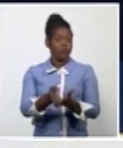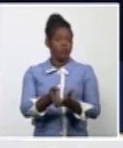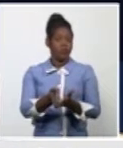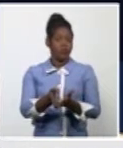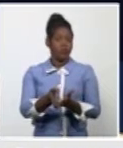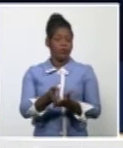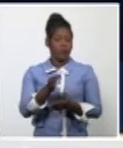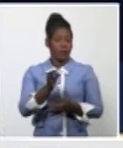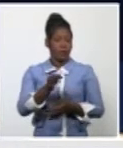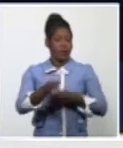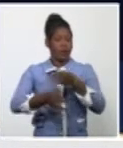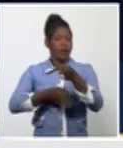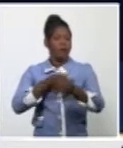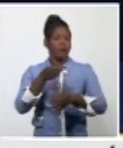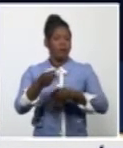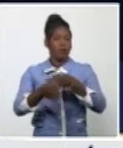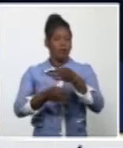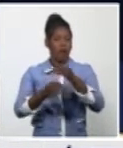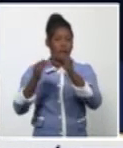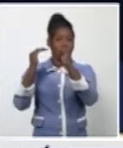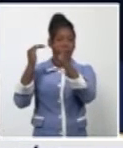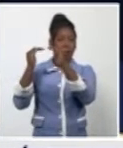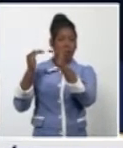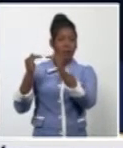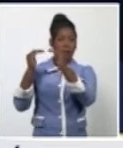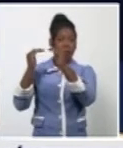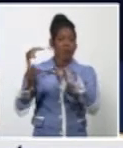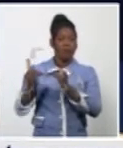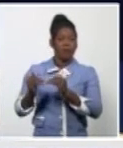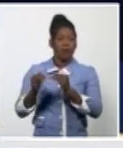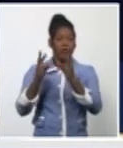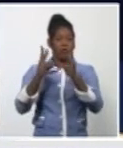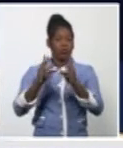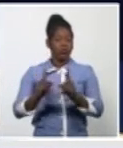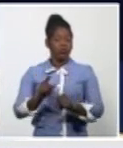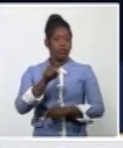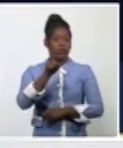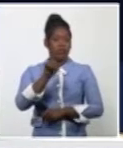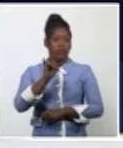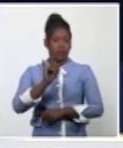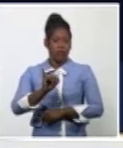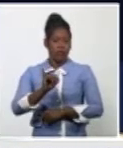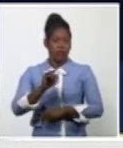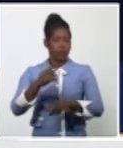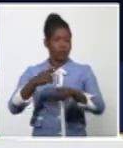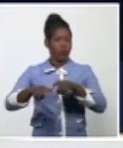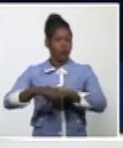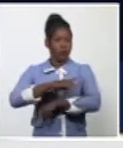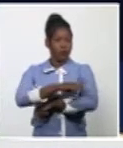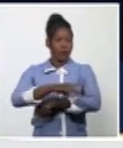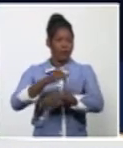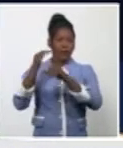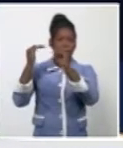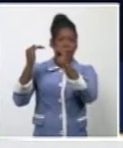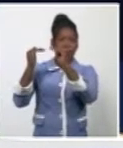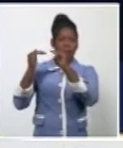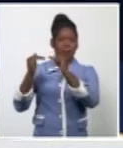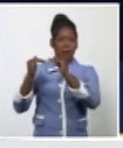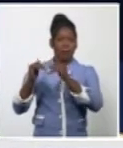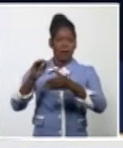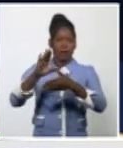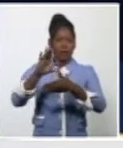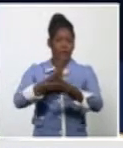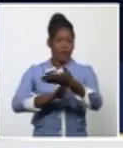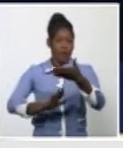And as we have said in other occasions, Cuba remains in the 16th place among the countries of the region in terms of the lethality